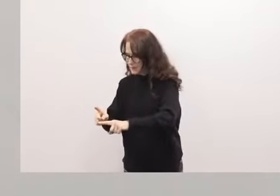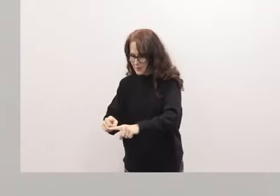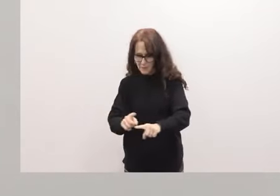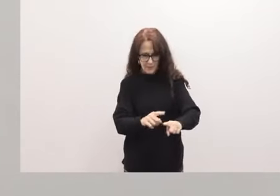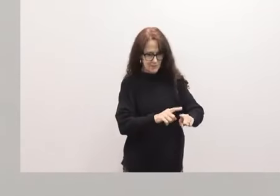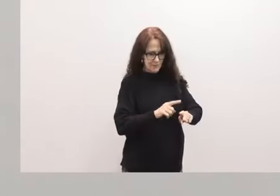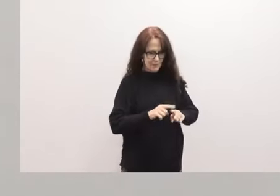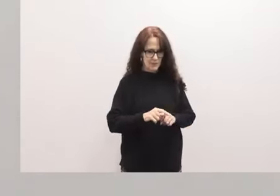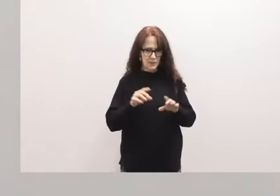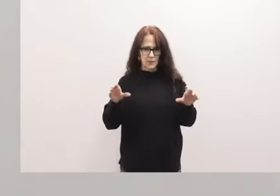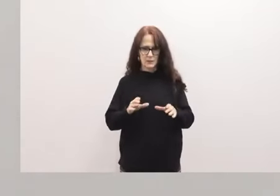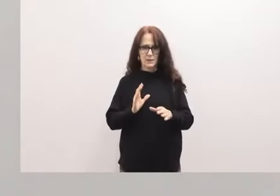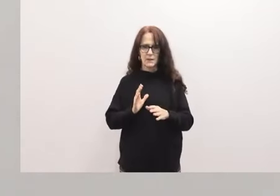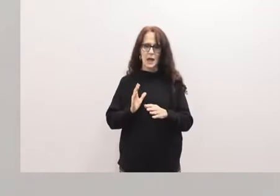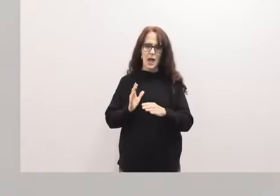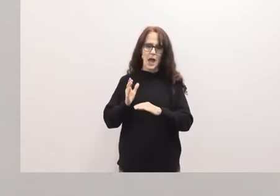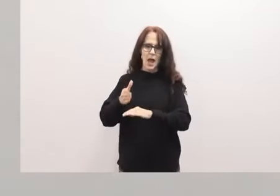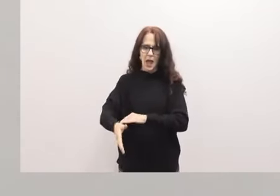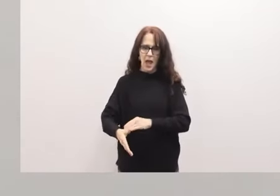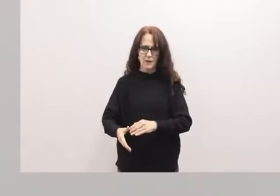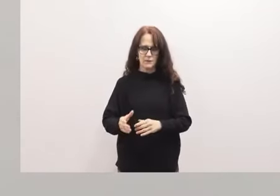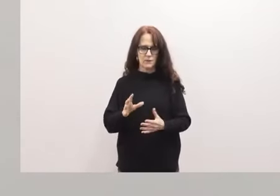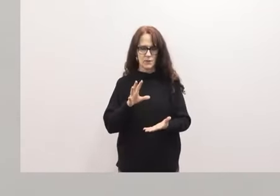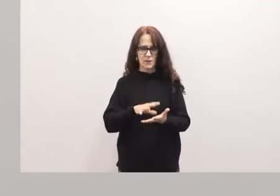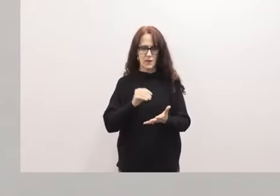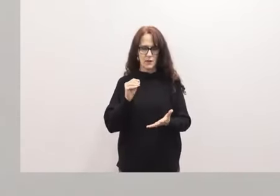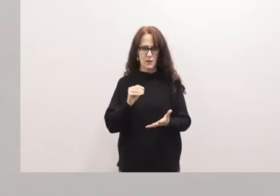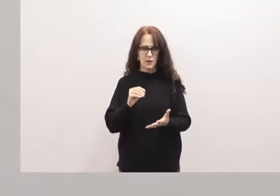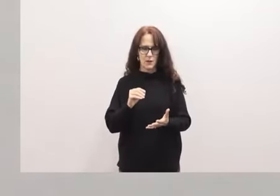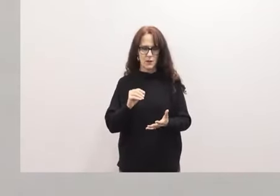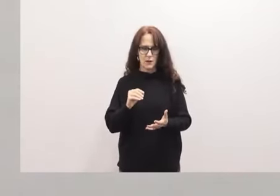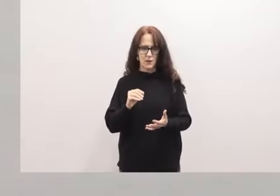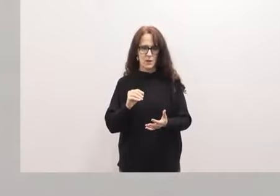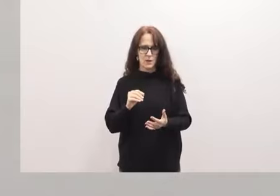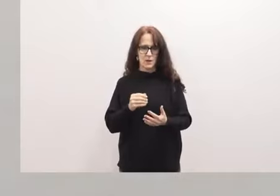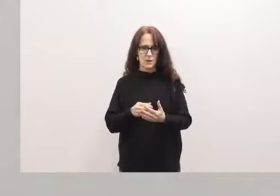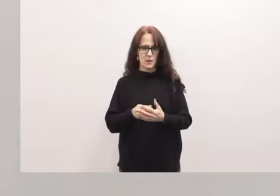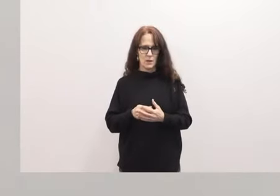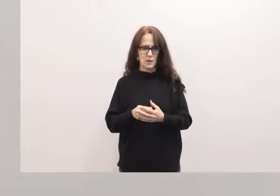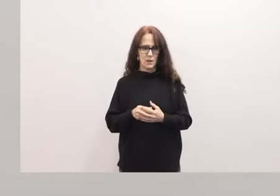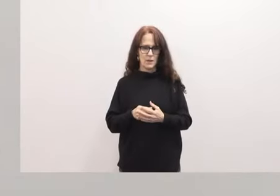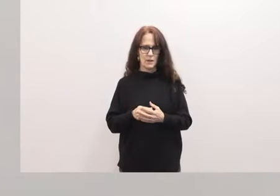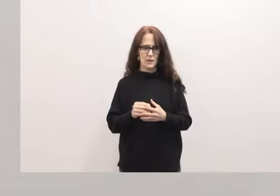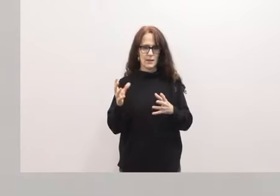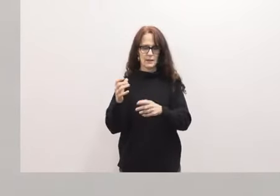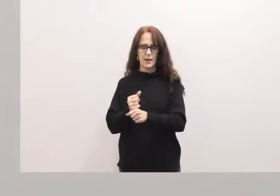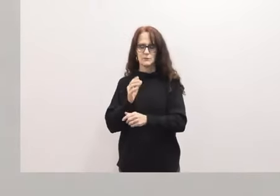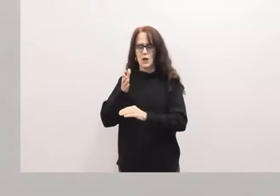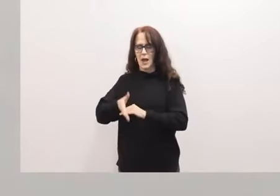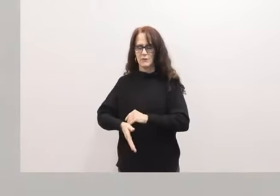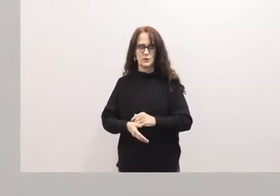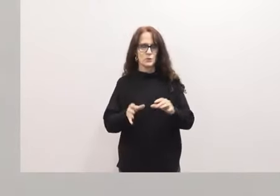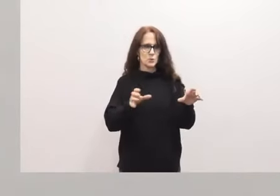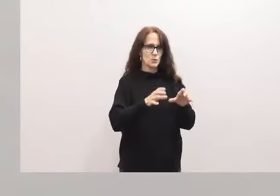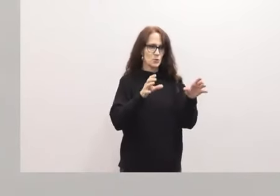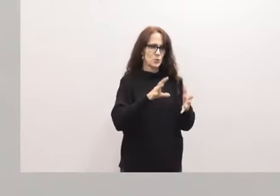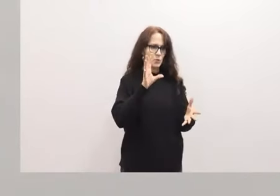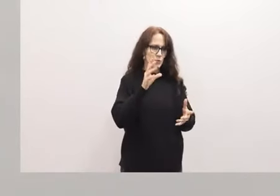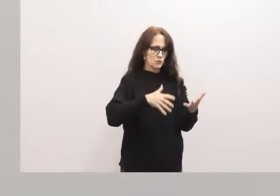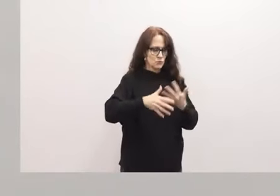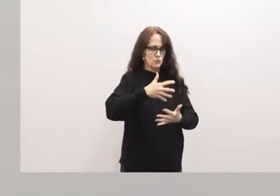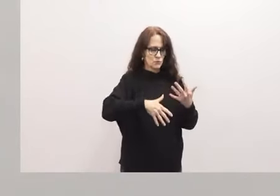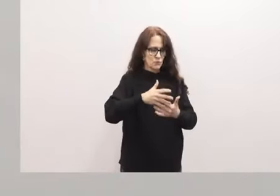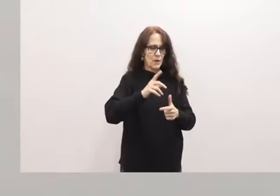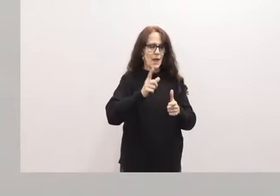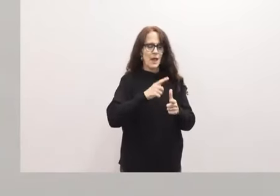done after the learning. So they capture their learning after rather than prior to completing a task. So it really is